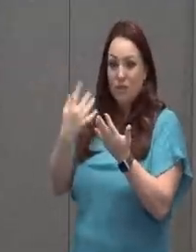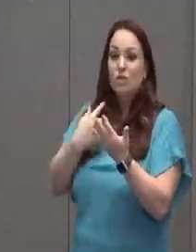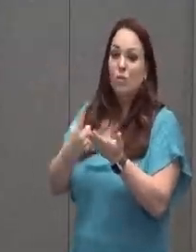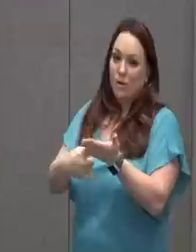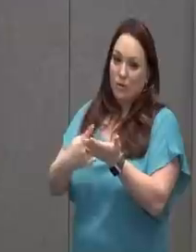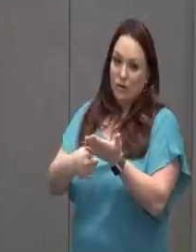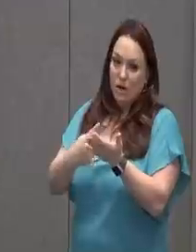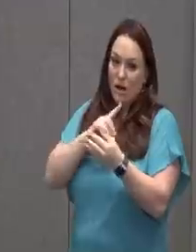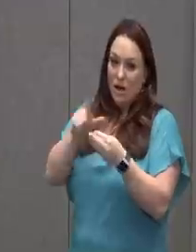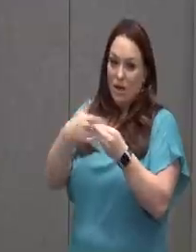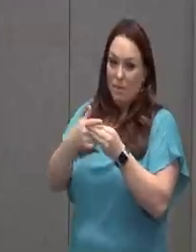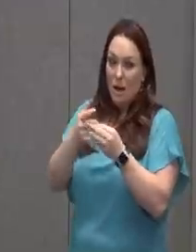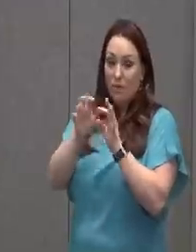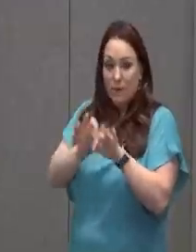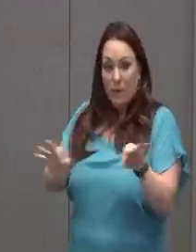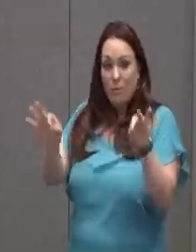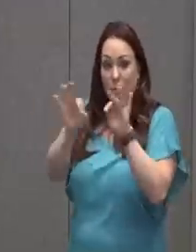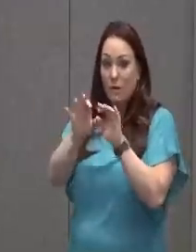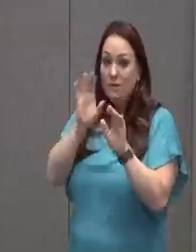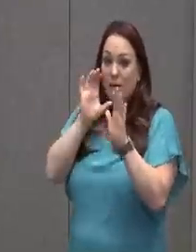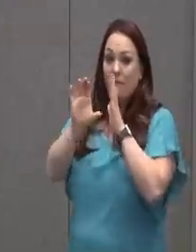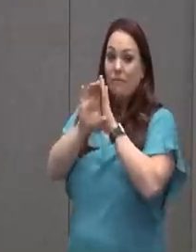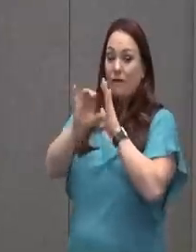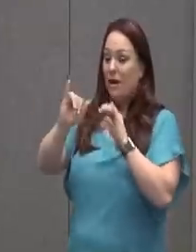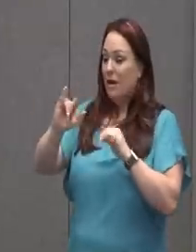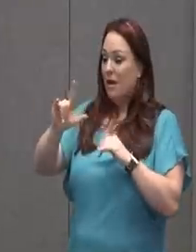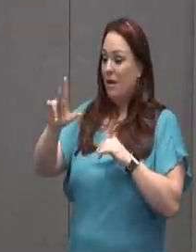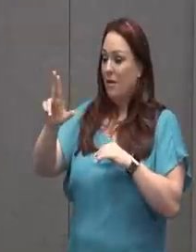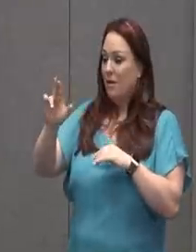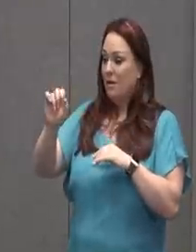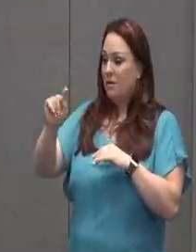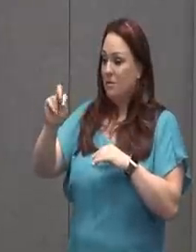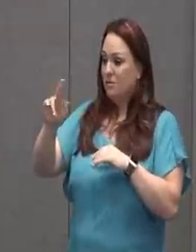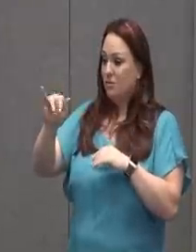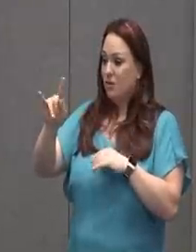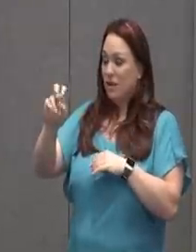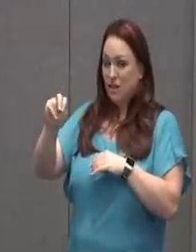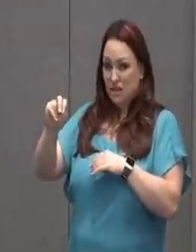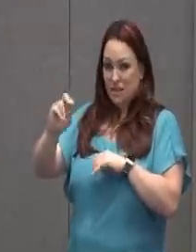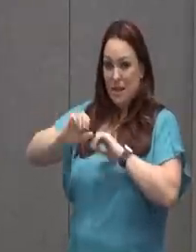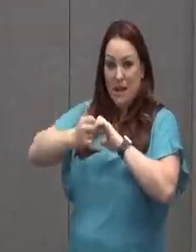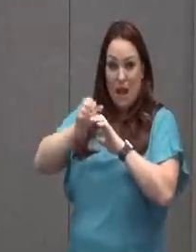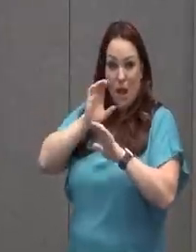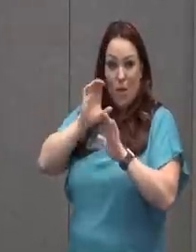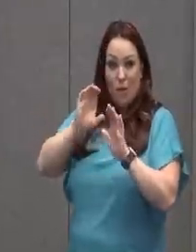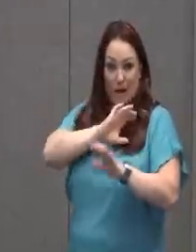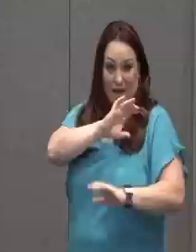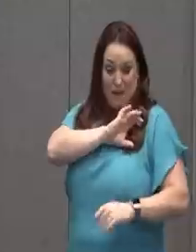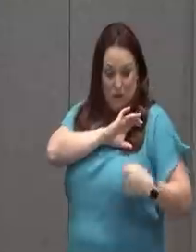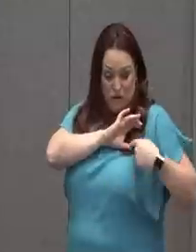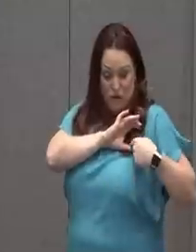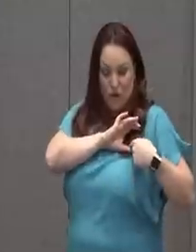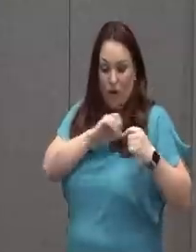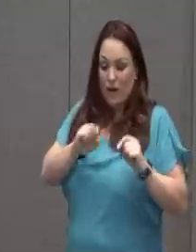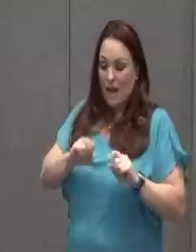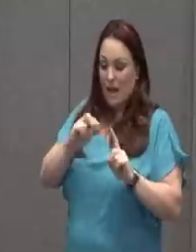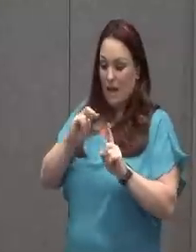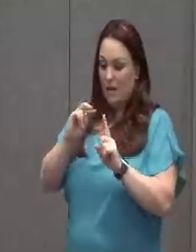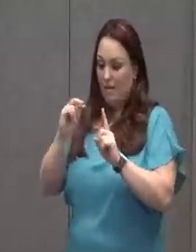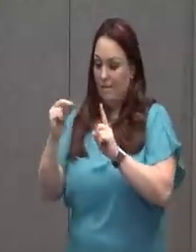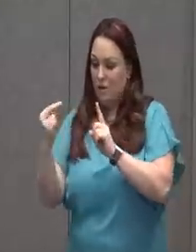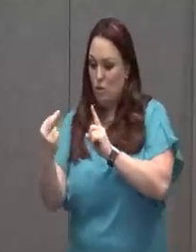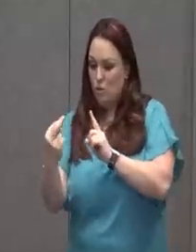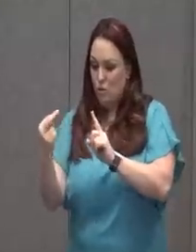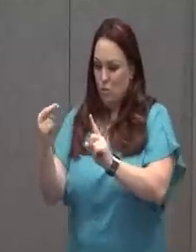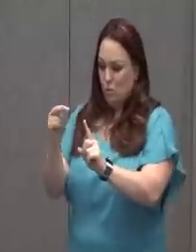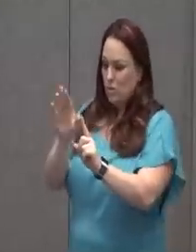talk about the importance of illustrations and how a character can view those